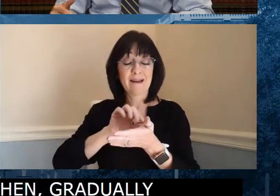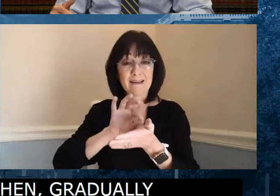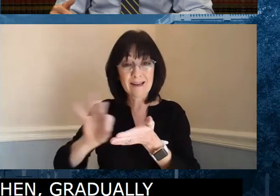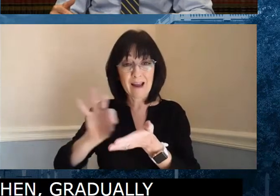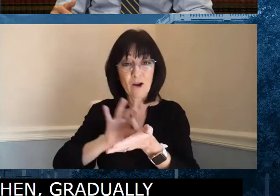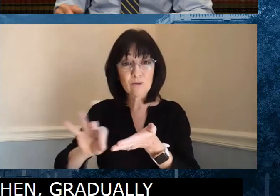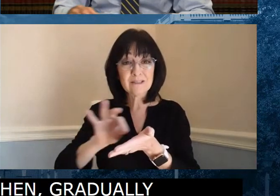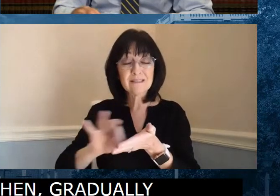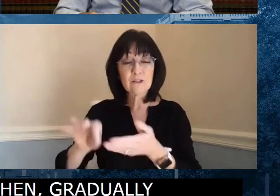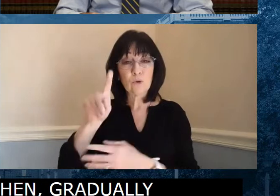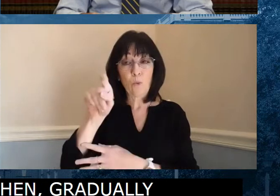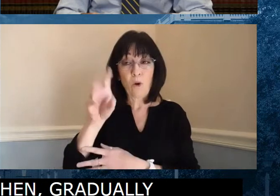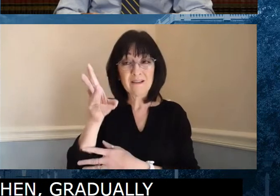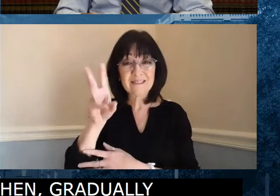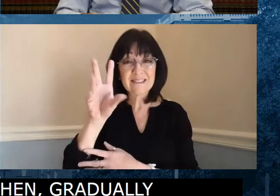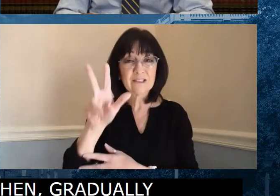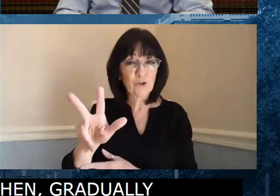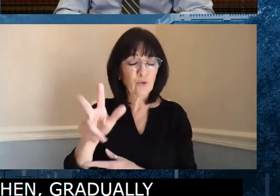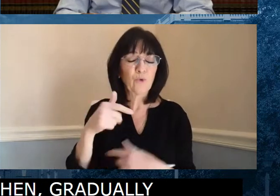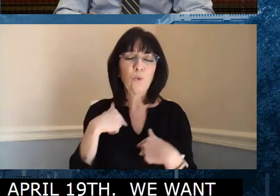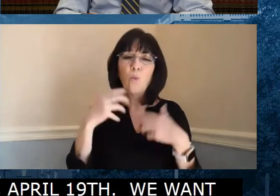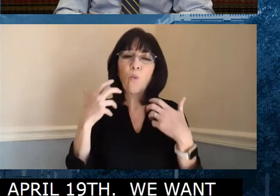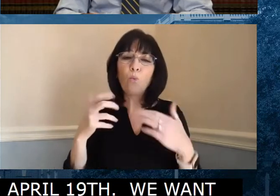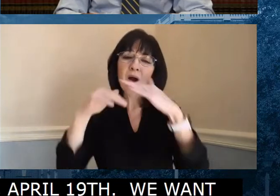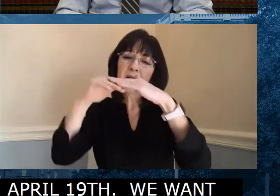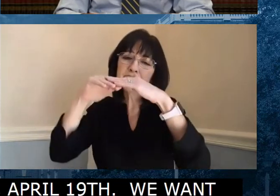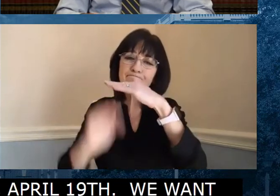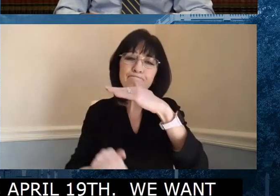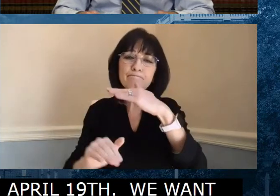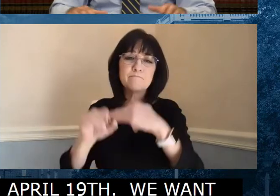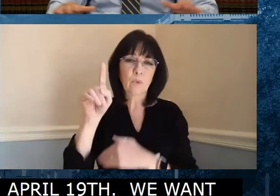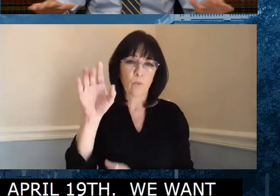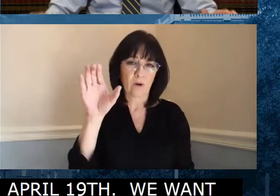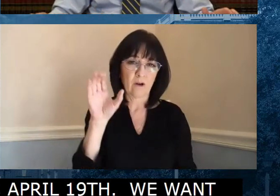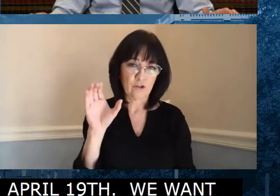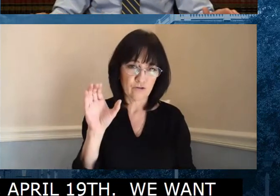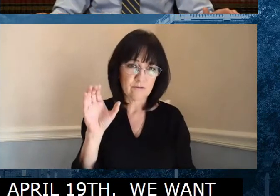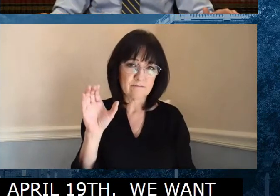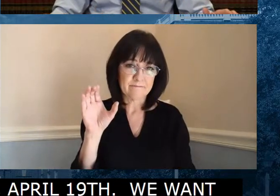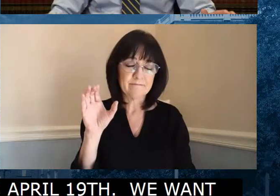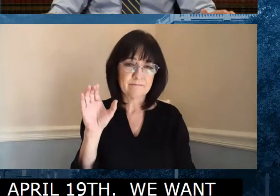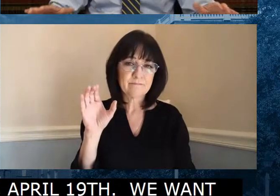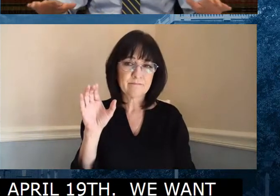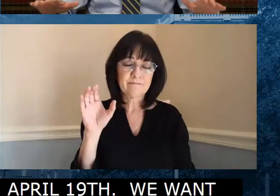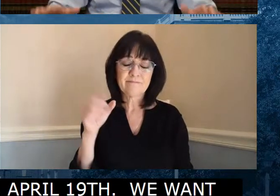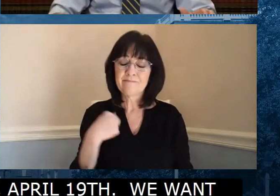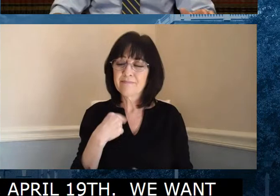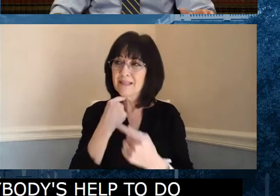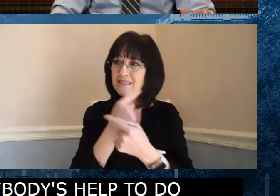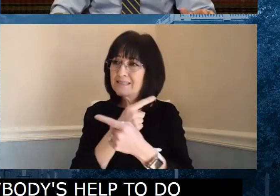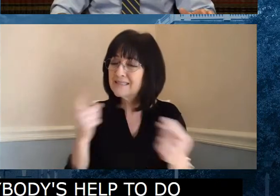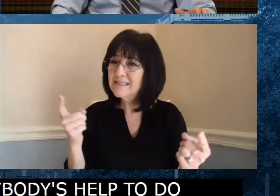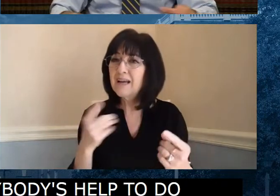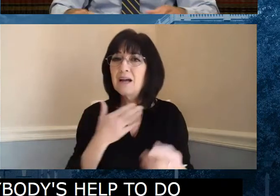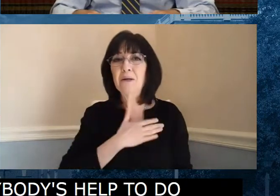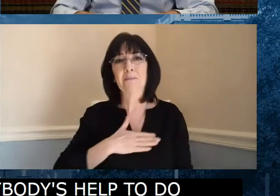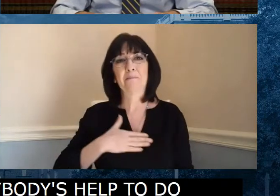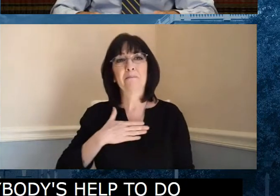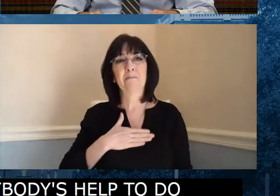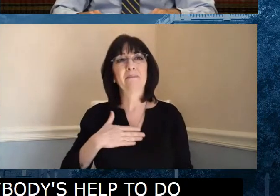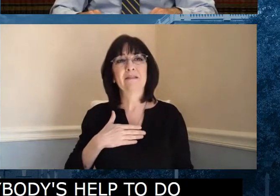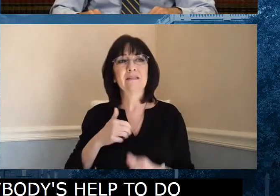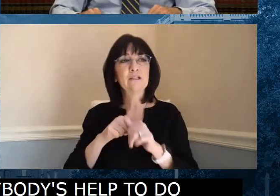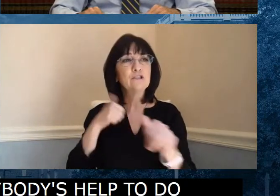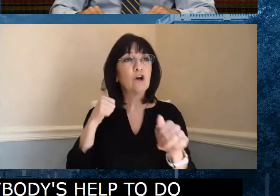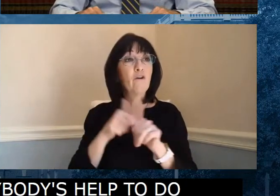out, and we need everybody's help to do that. Be conscious of avoiding gatherings, wear your mask when you're in